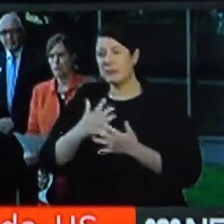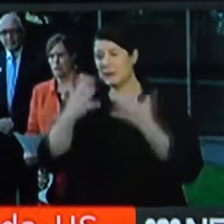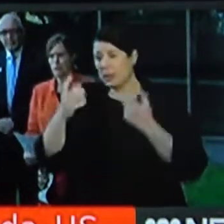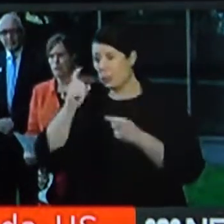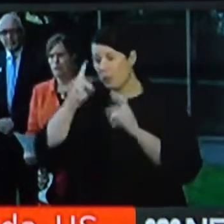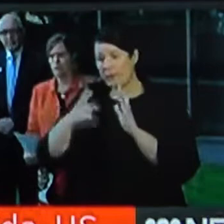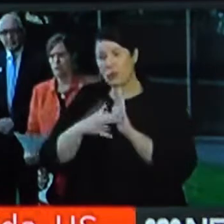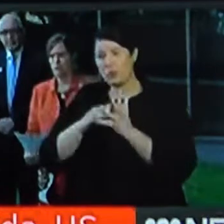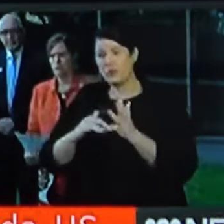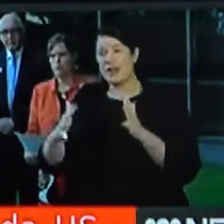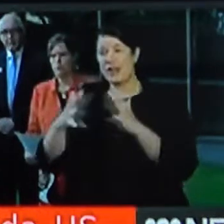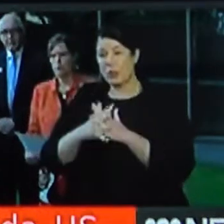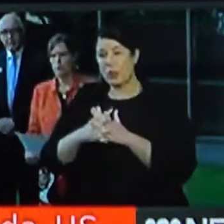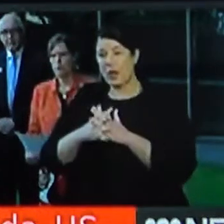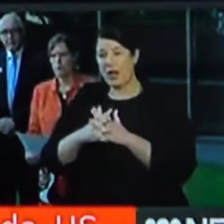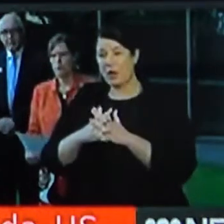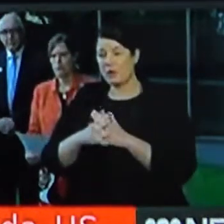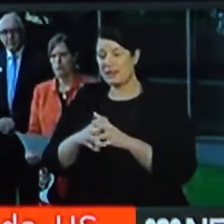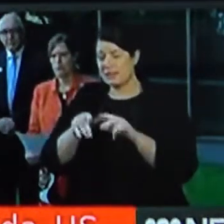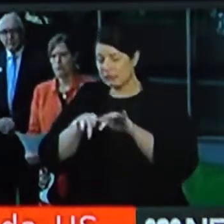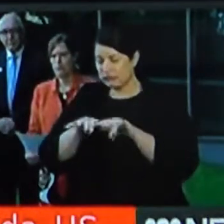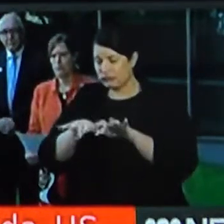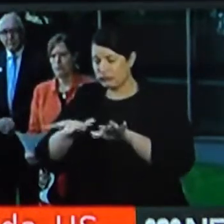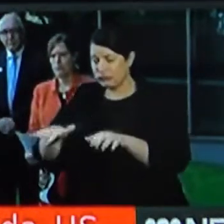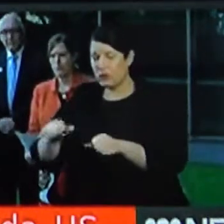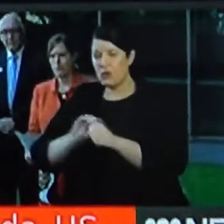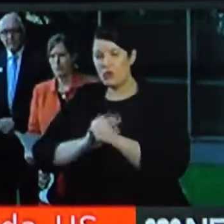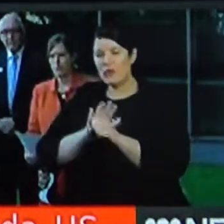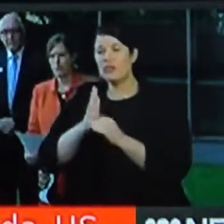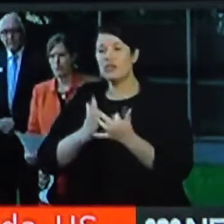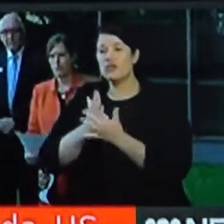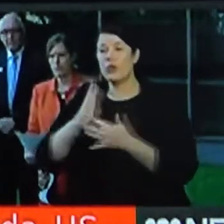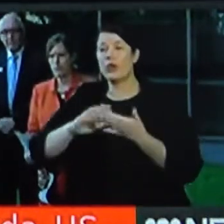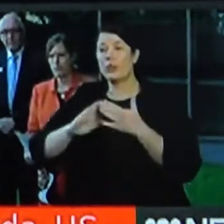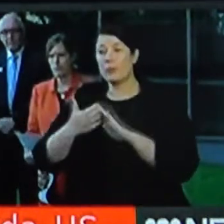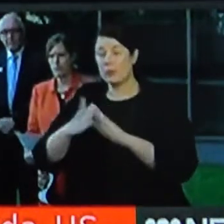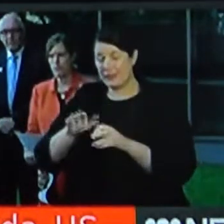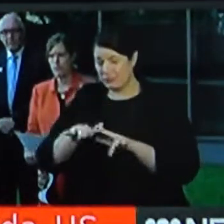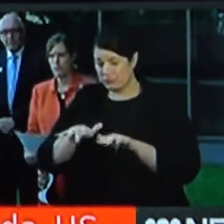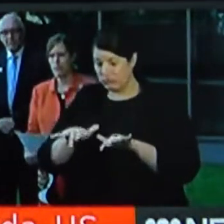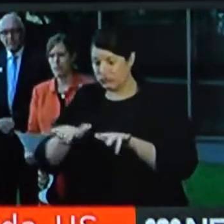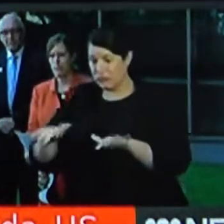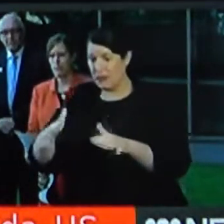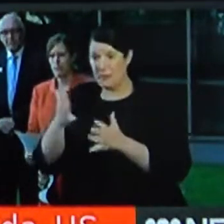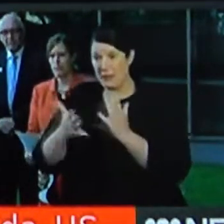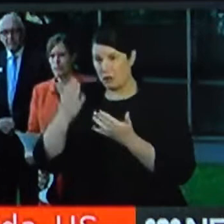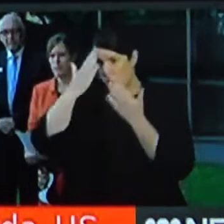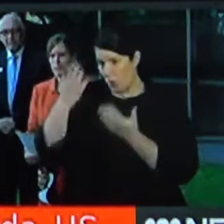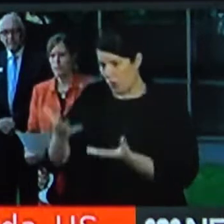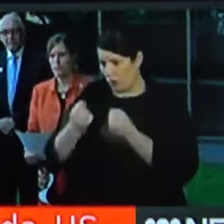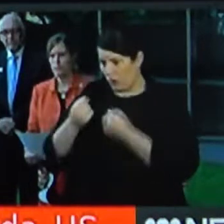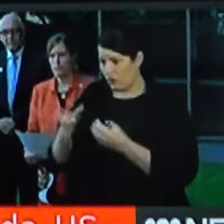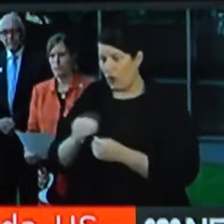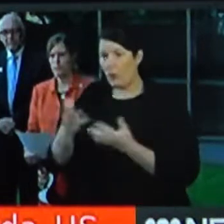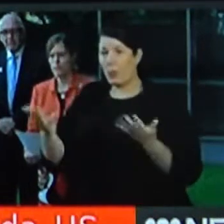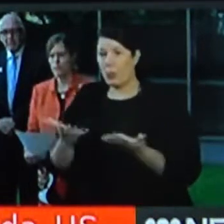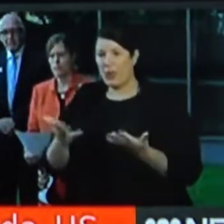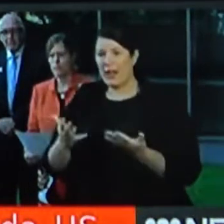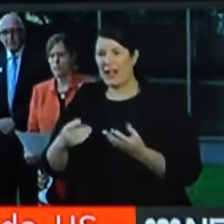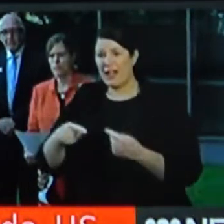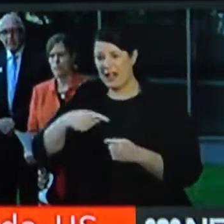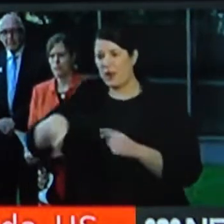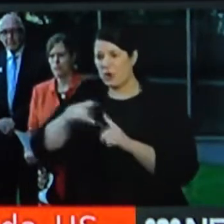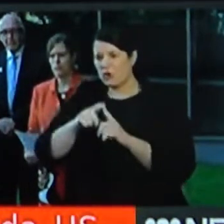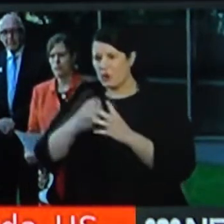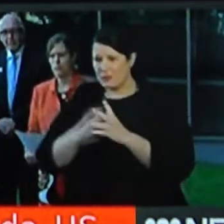source, what we call the community-to-community transmission, and that is something we have to keep mindful of, and something that our health experts are most worried about here in